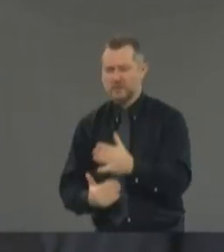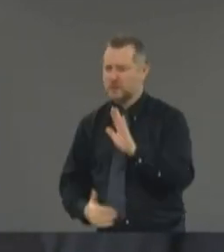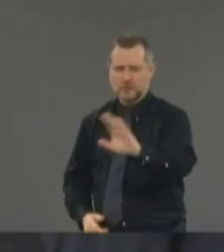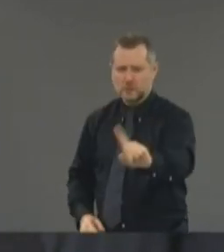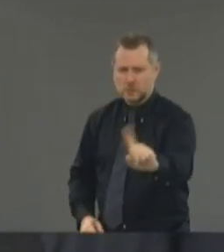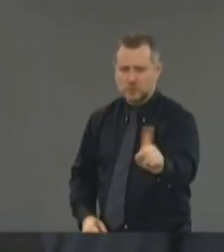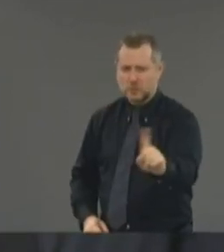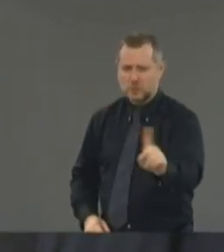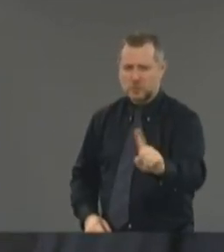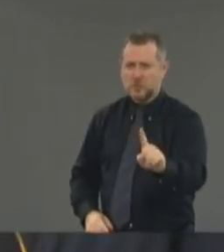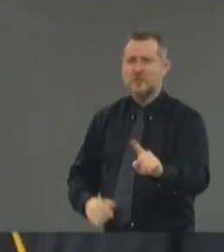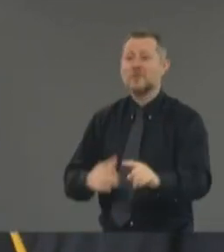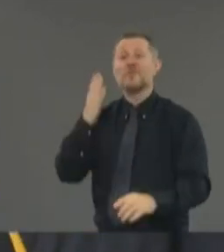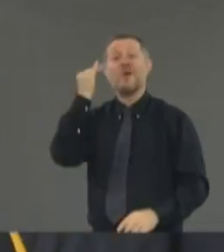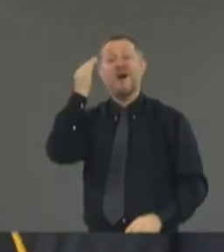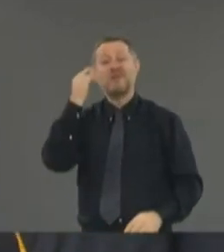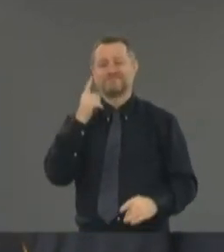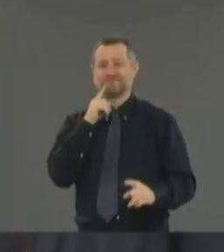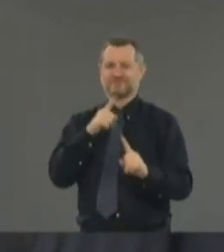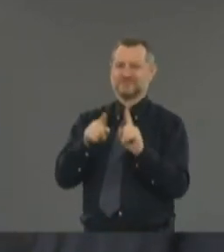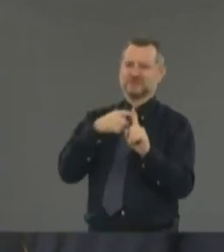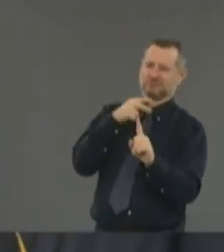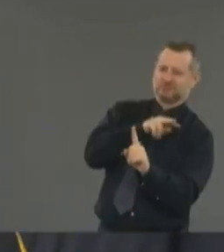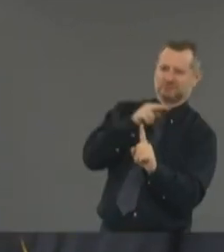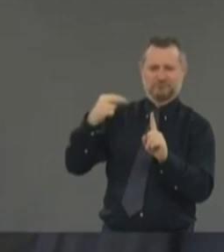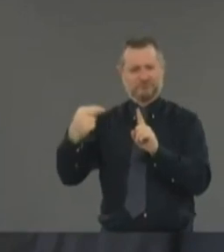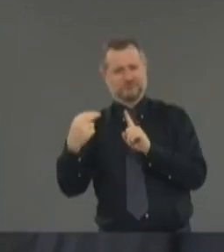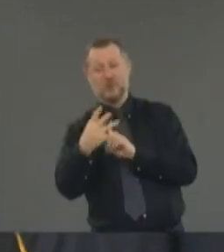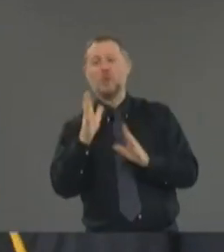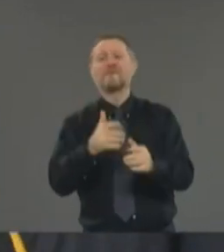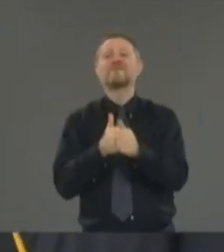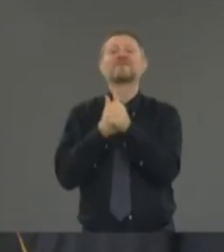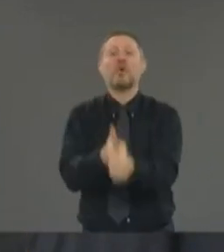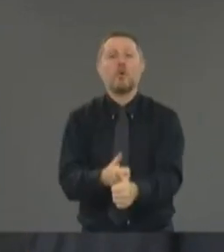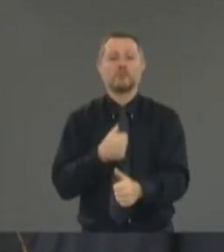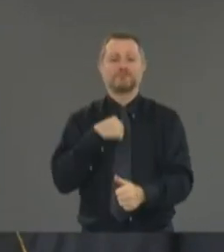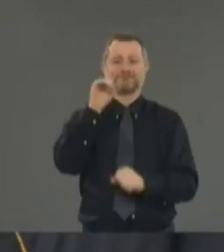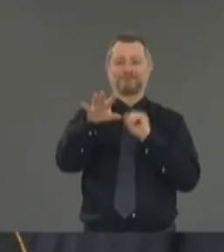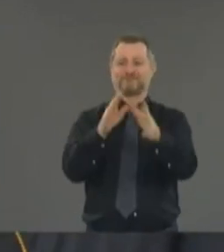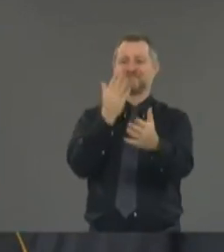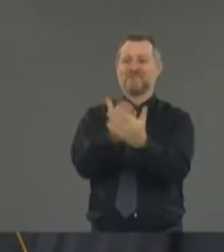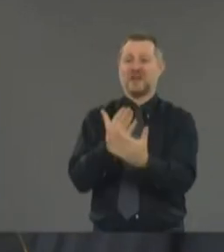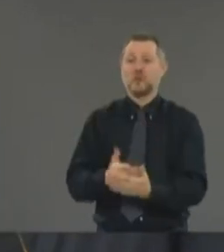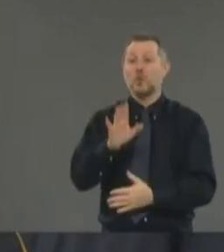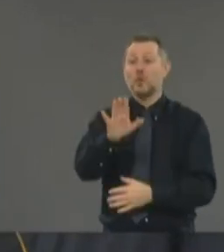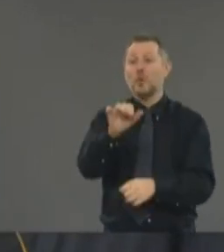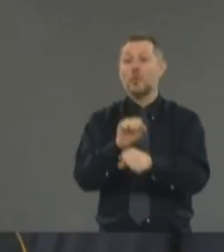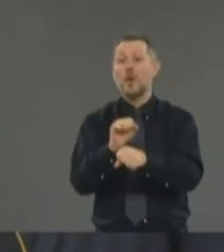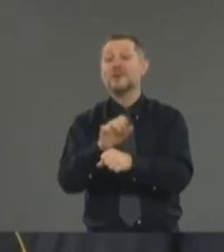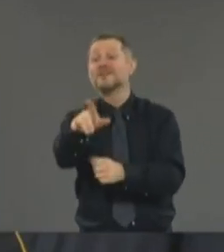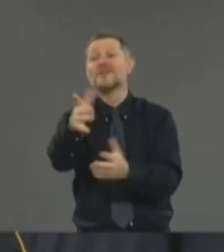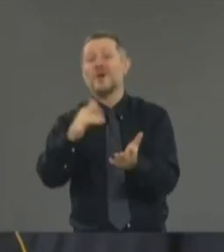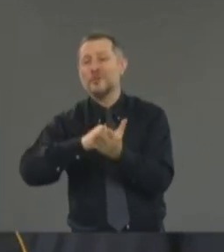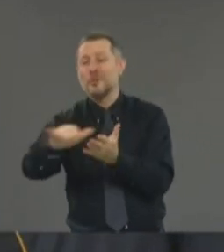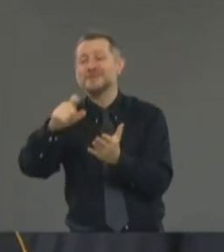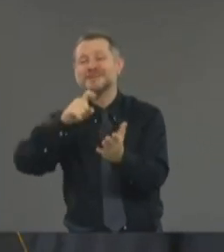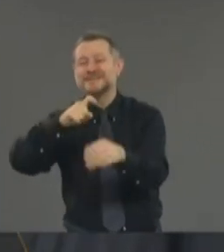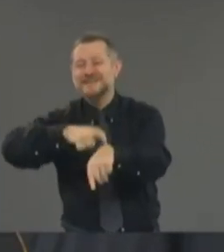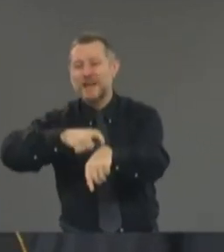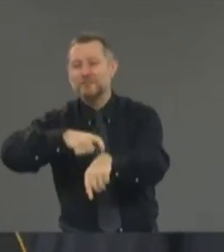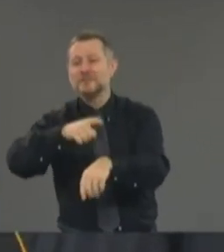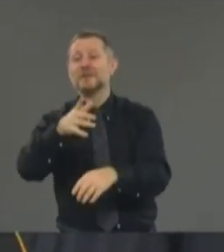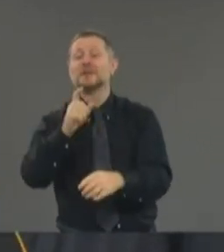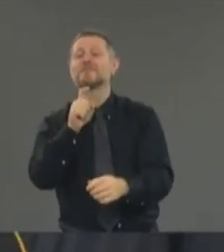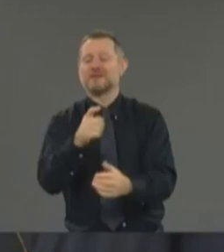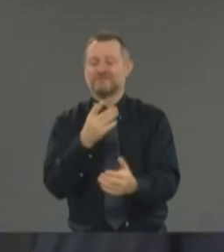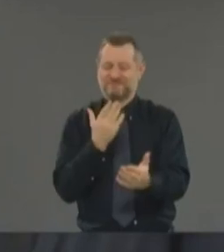different opinions because they have their own facts. So New York Times or not, you still have to have facts. Your facts